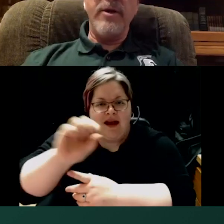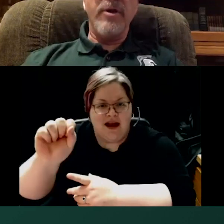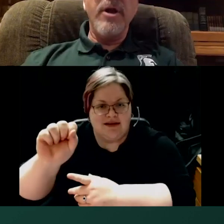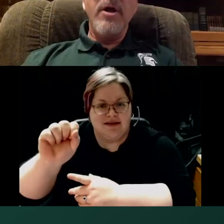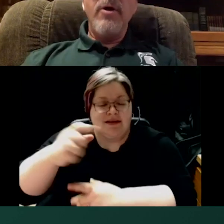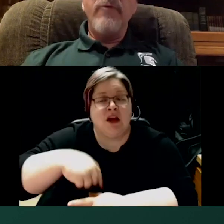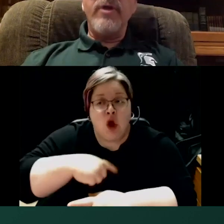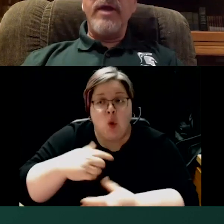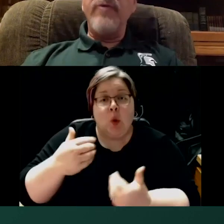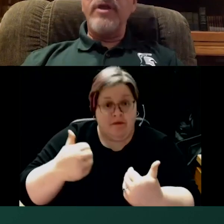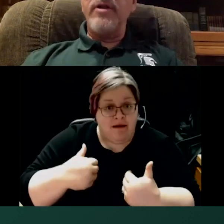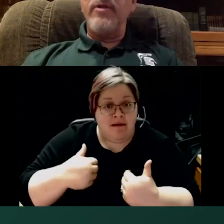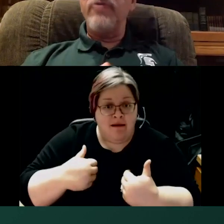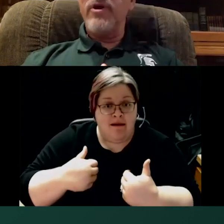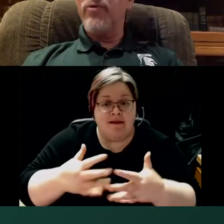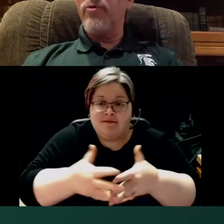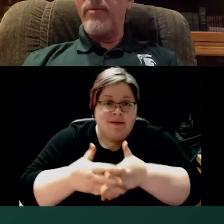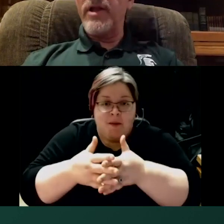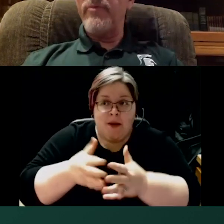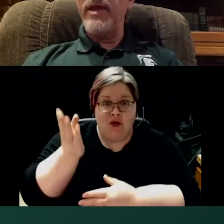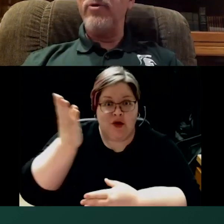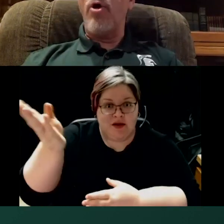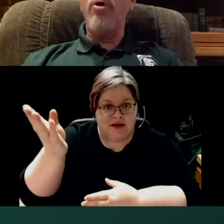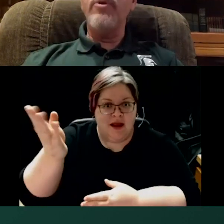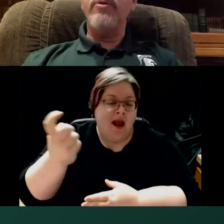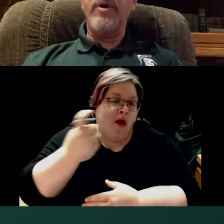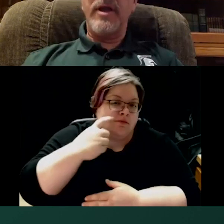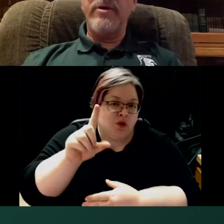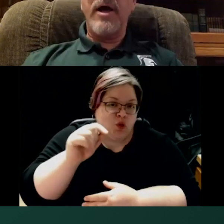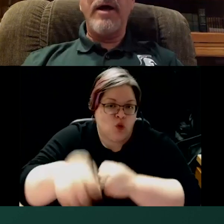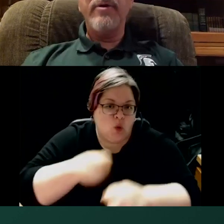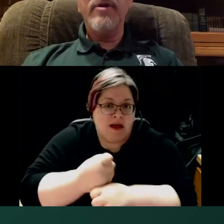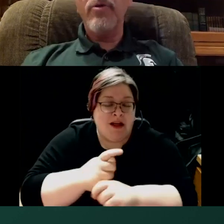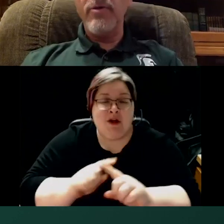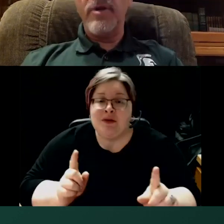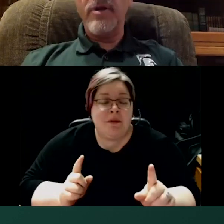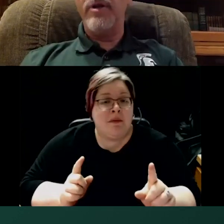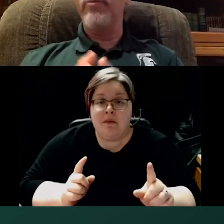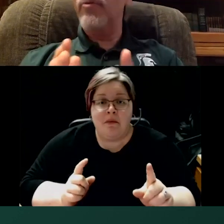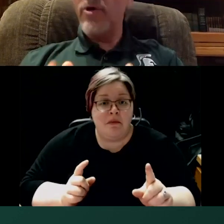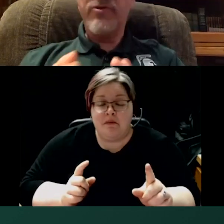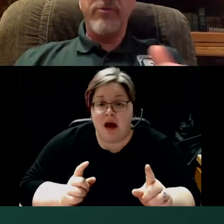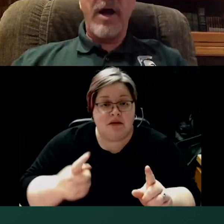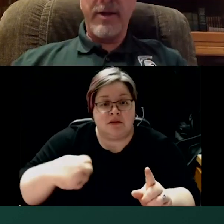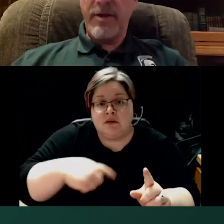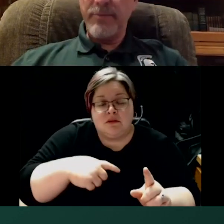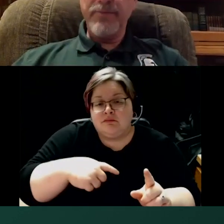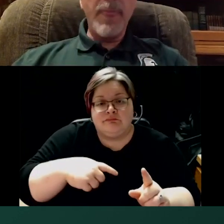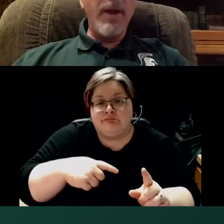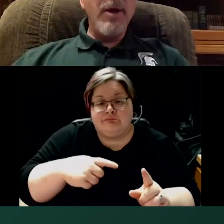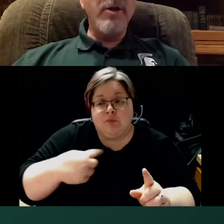20 years, ever since the shuttle program stopped, they had all been sent on Soyuz, in other words, Russian